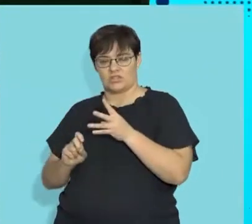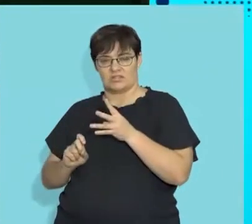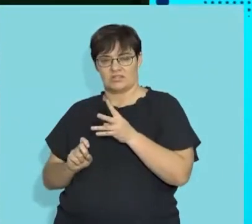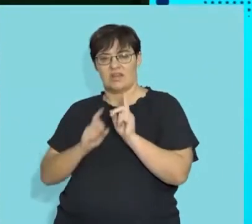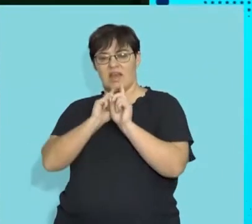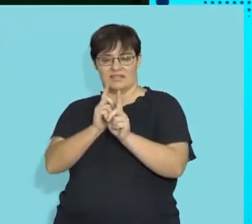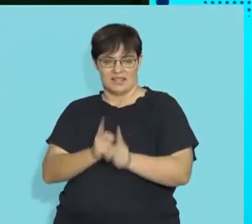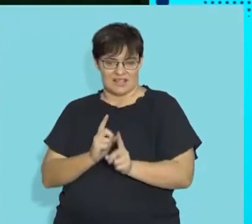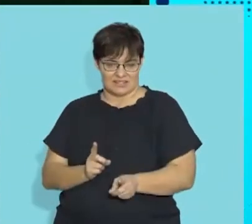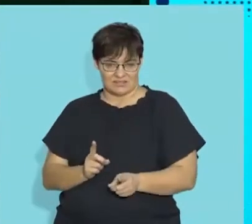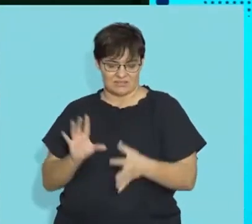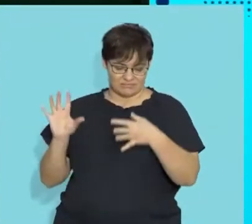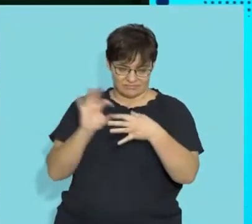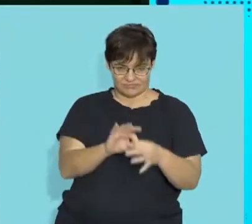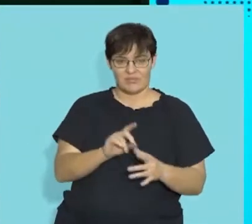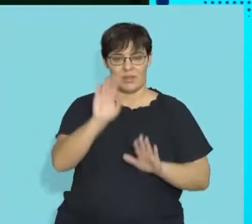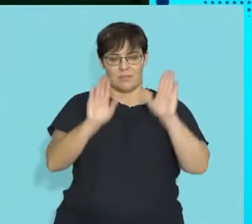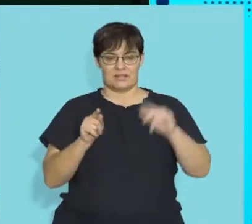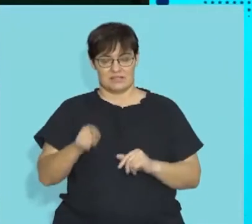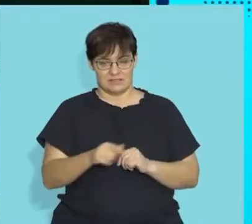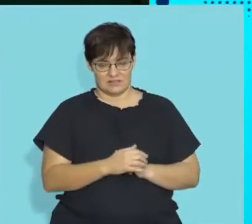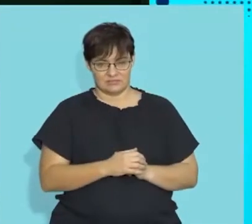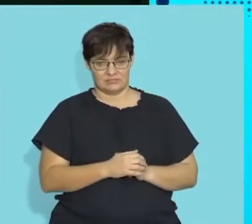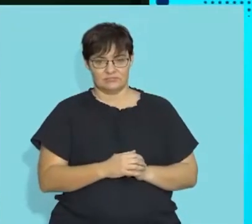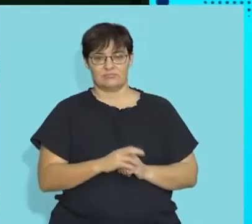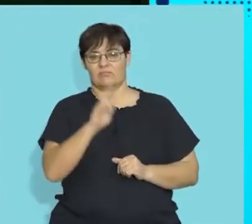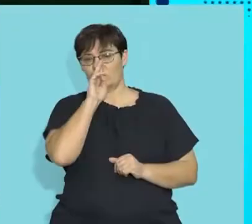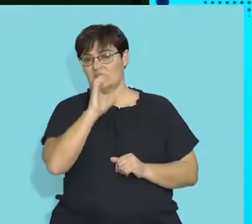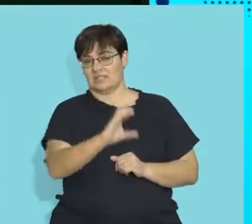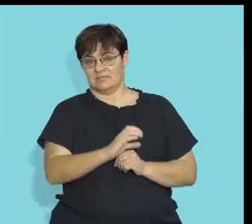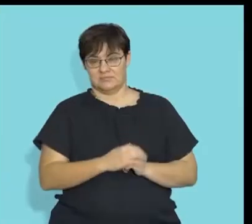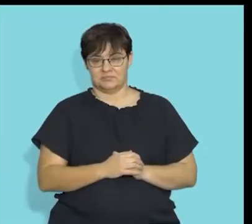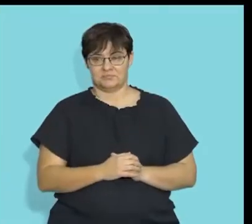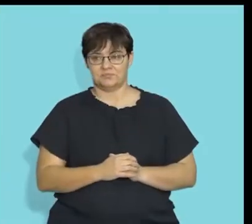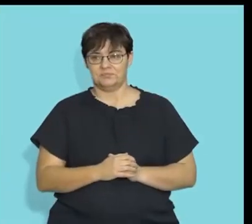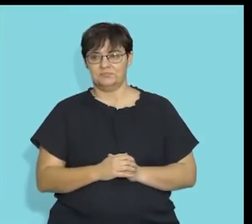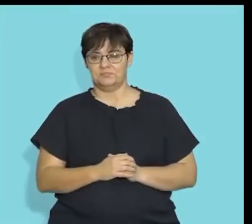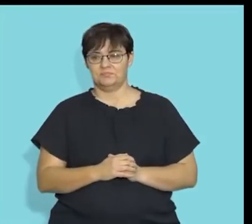questions regarding this quadratic pattern. Let's look at C.